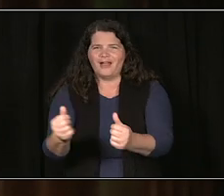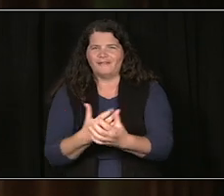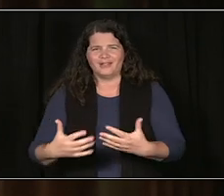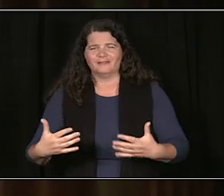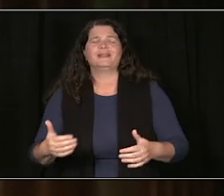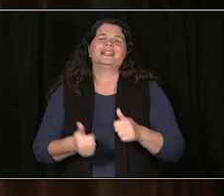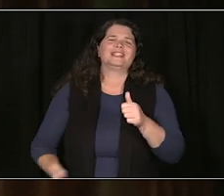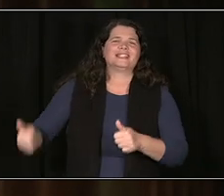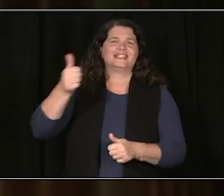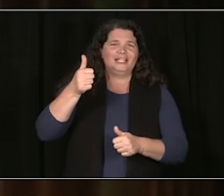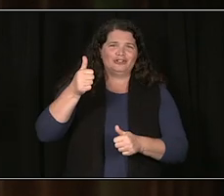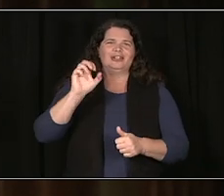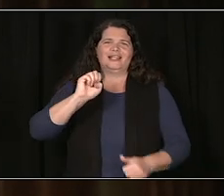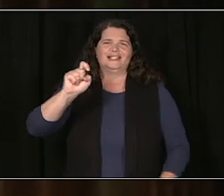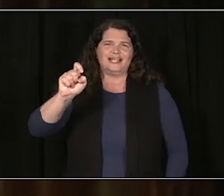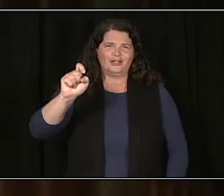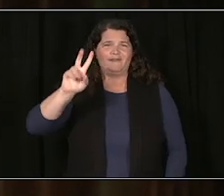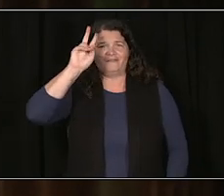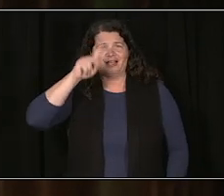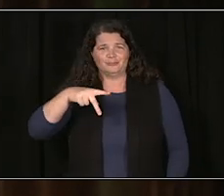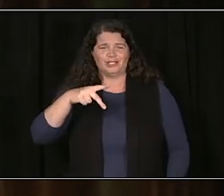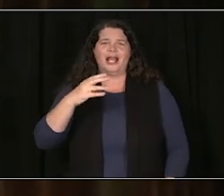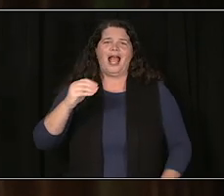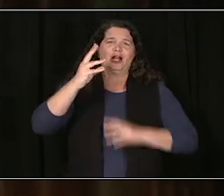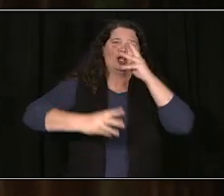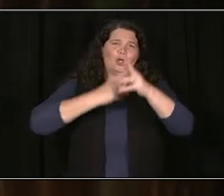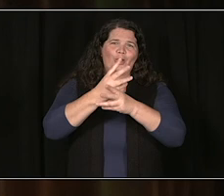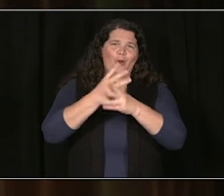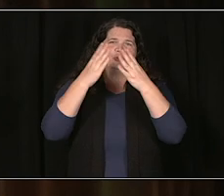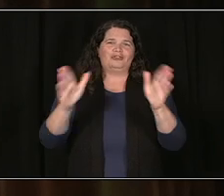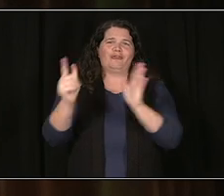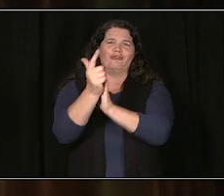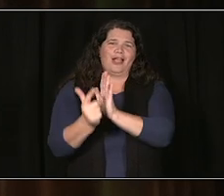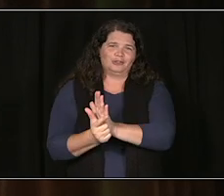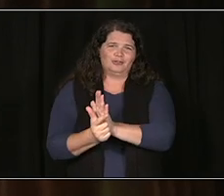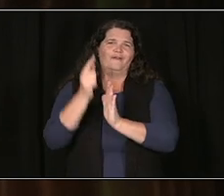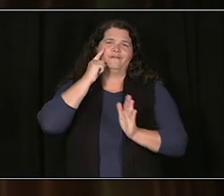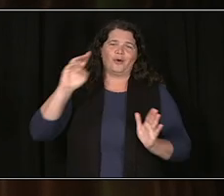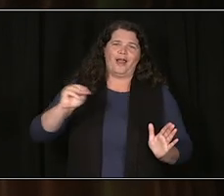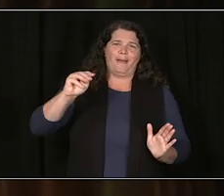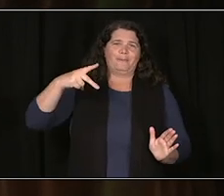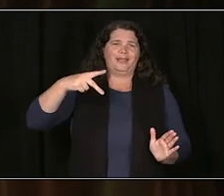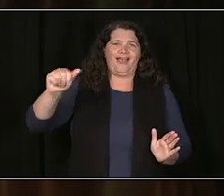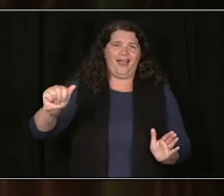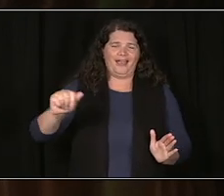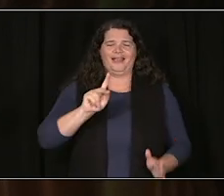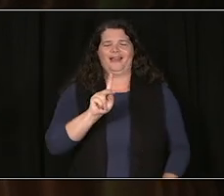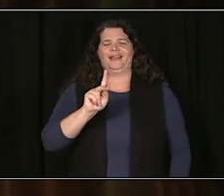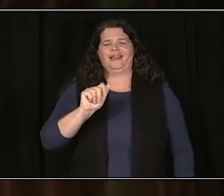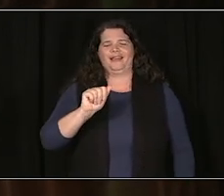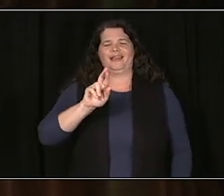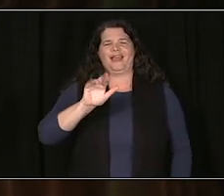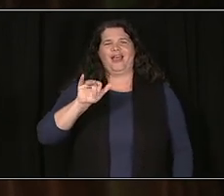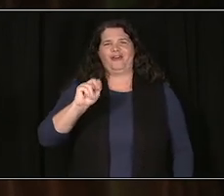Senior Executive Vice President and Global General Counsel for the Motion Picture Association, Karen Temple.